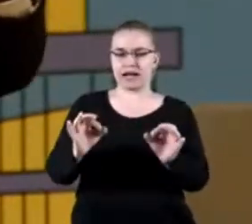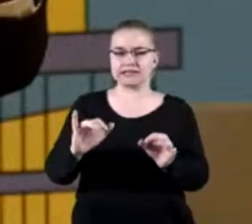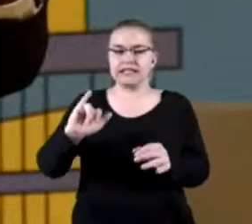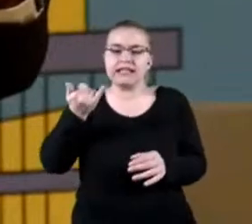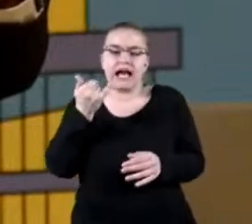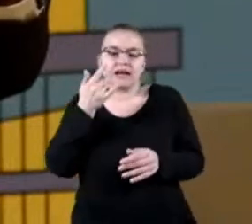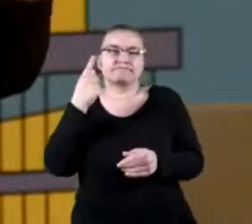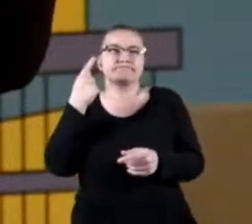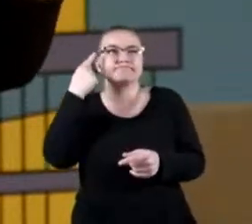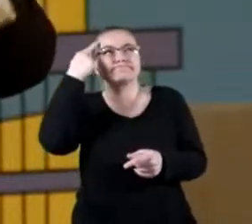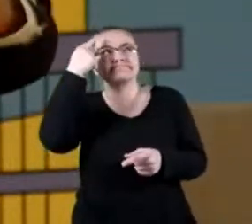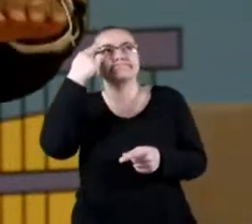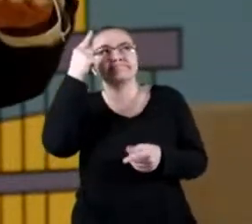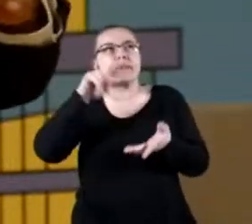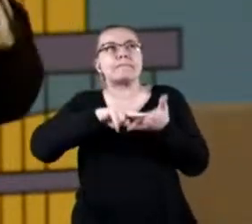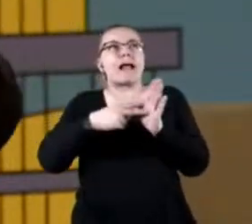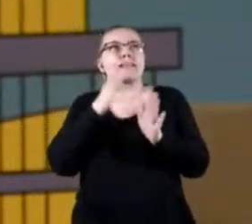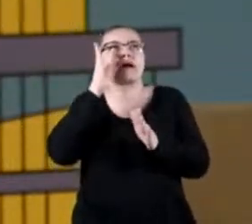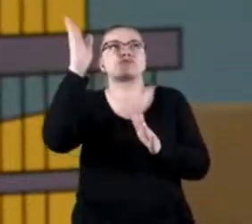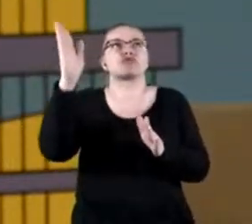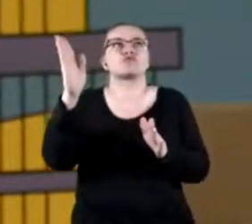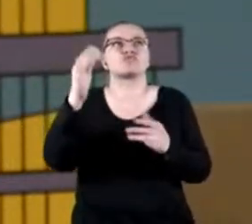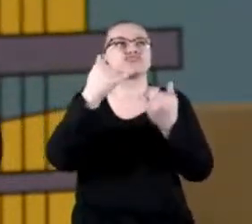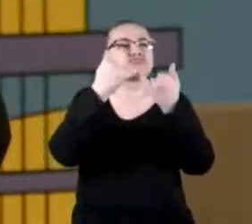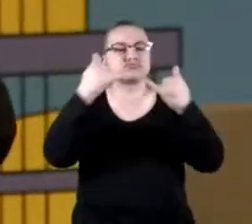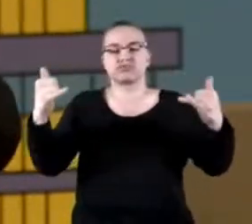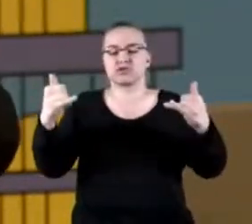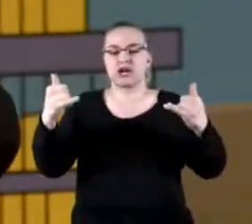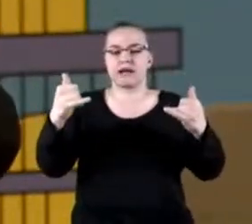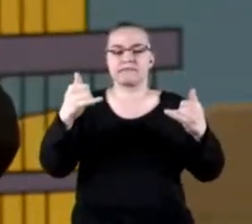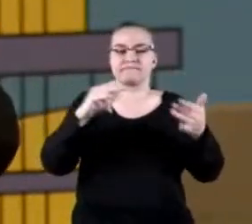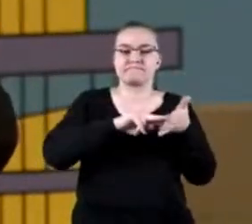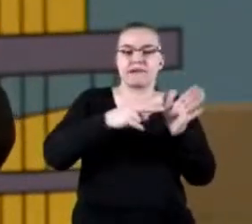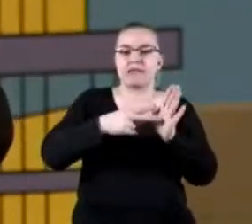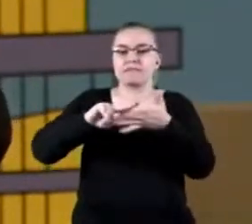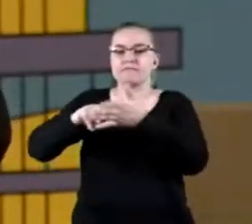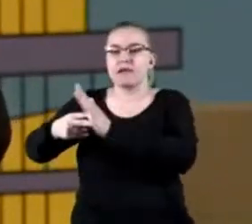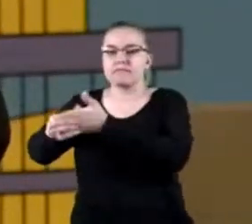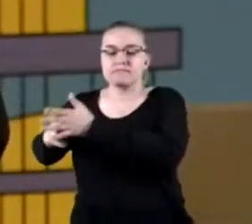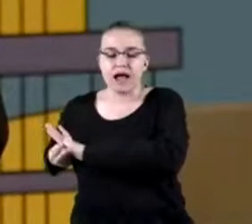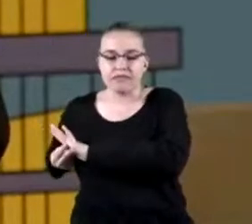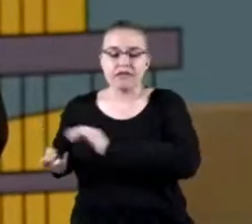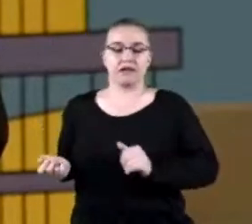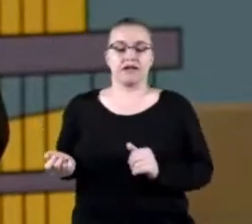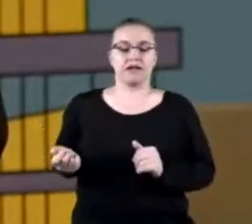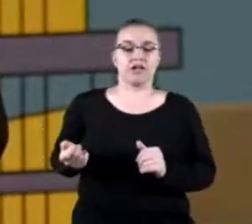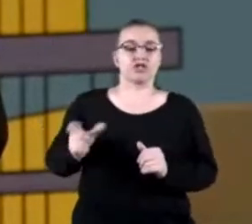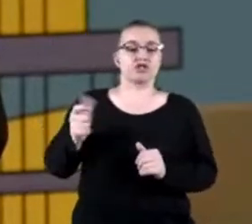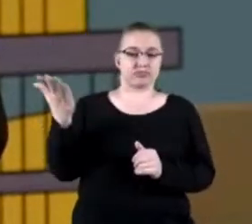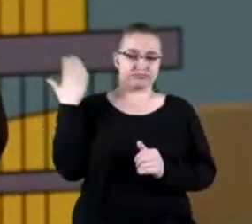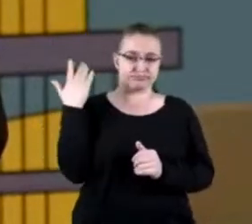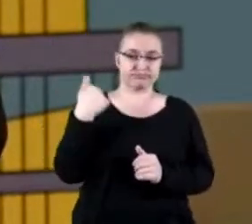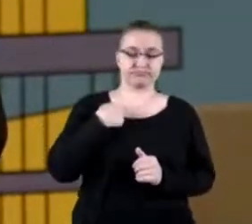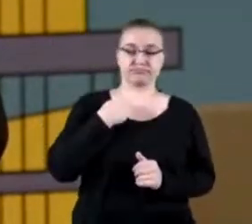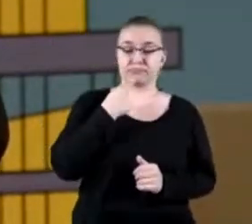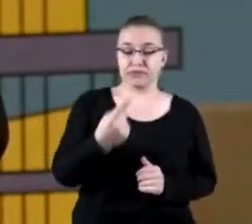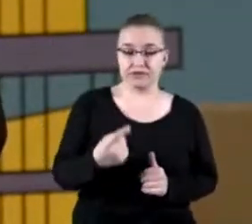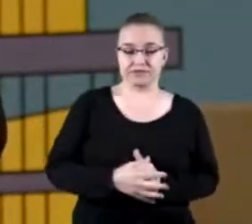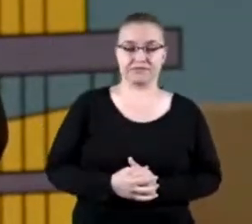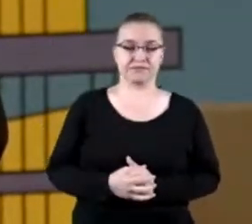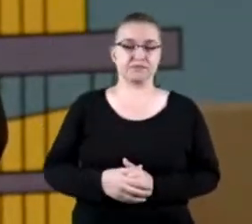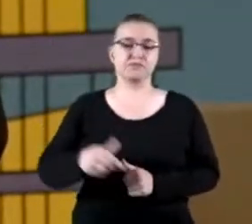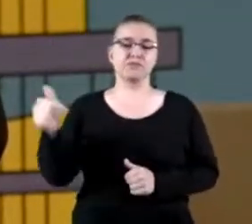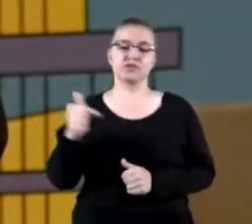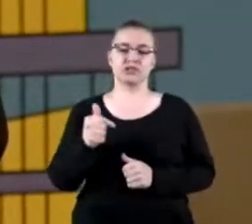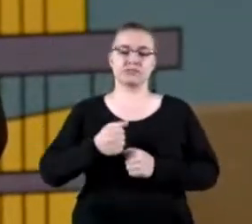that into our process. But at the base of it, as Walter said, as I've said, that we need to engage the stakeholders. We need to engage